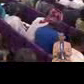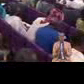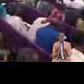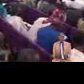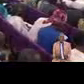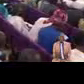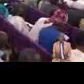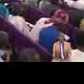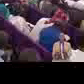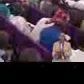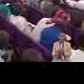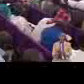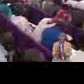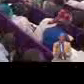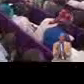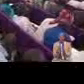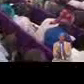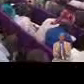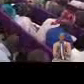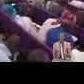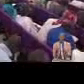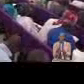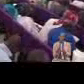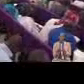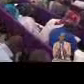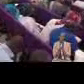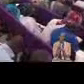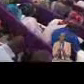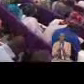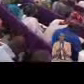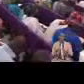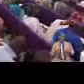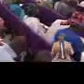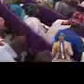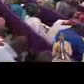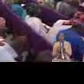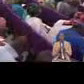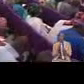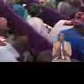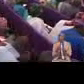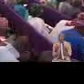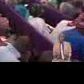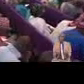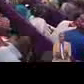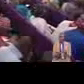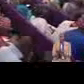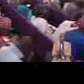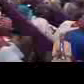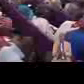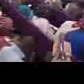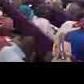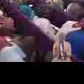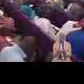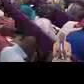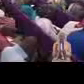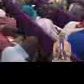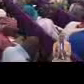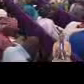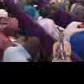This day is this scripture fulfilled in your life. This day is this